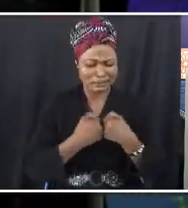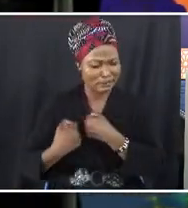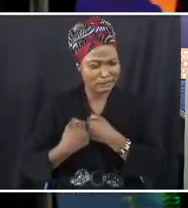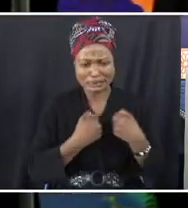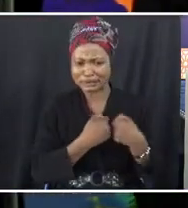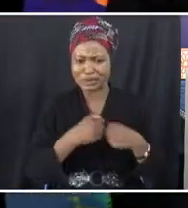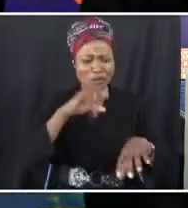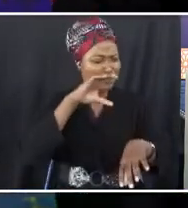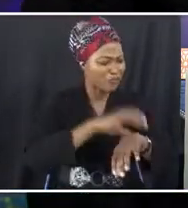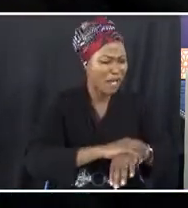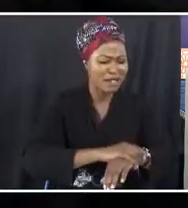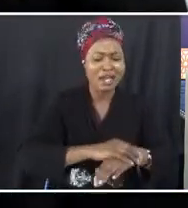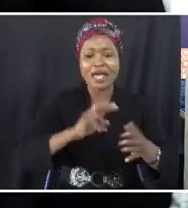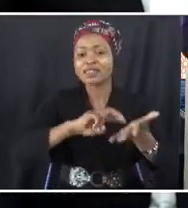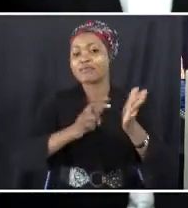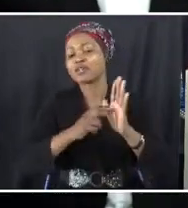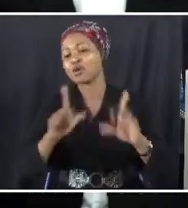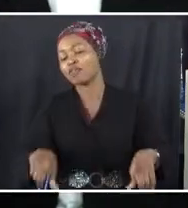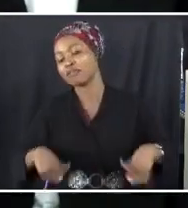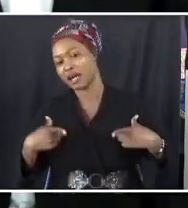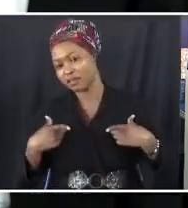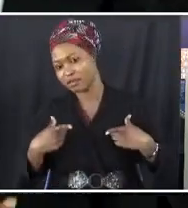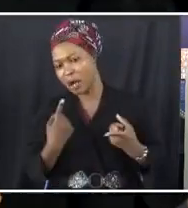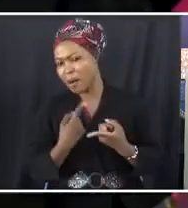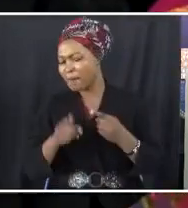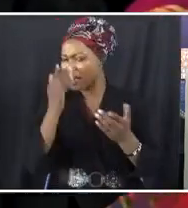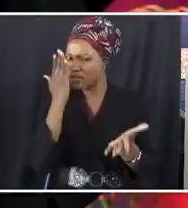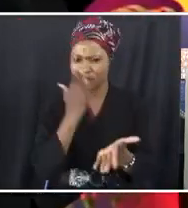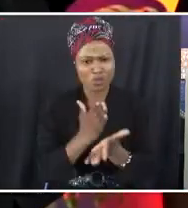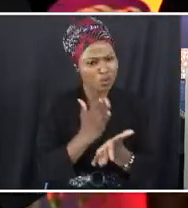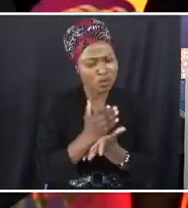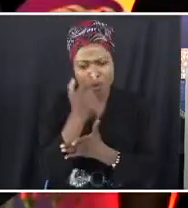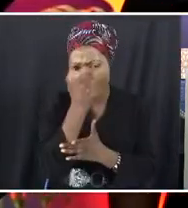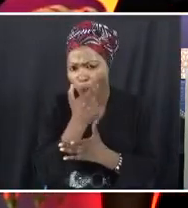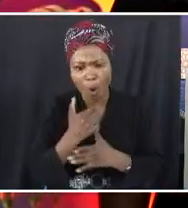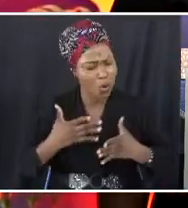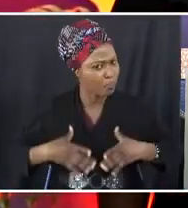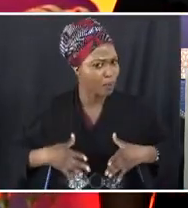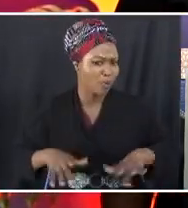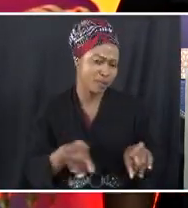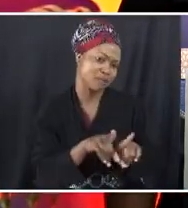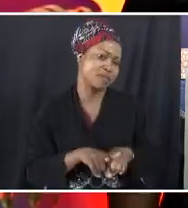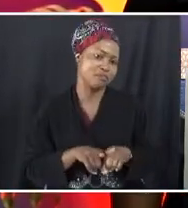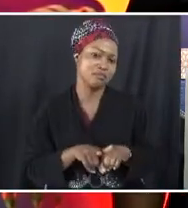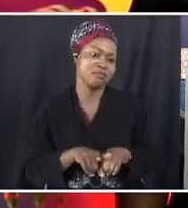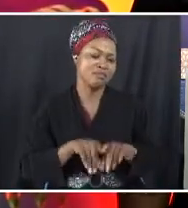find the meaning of life, and indeed, the old people alike,